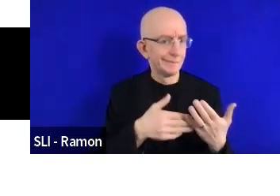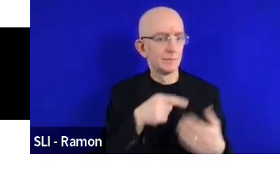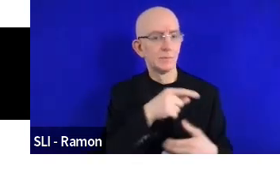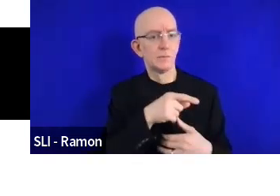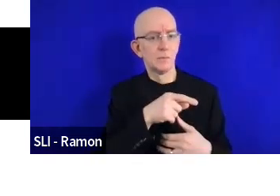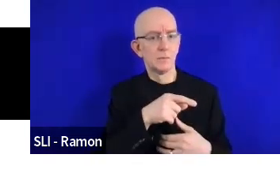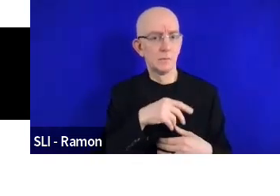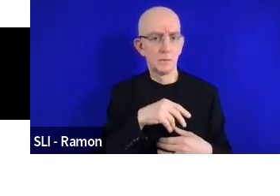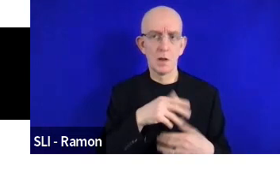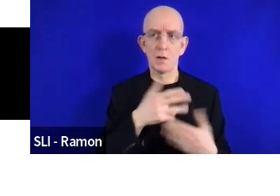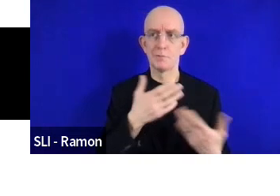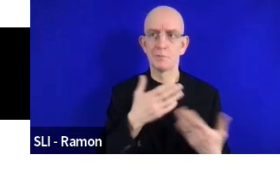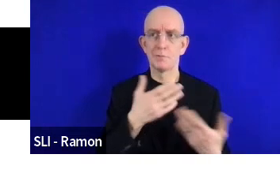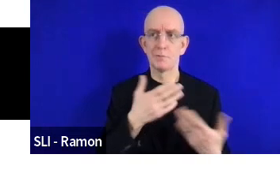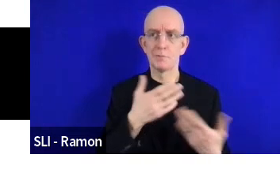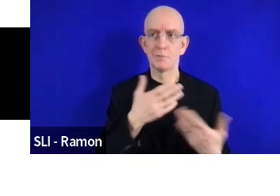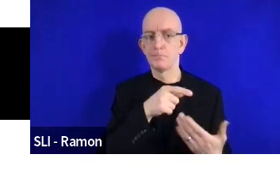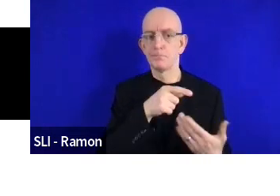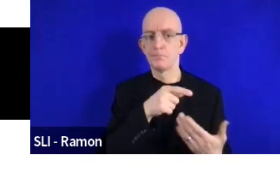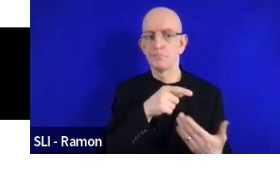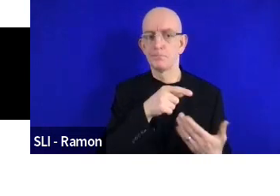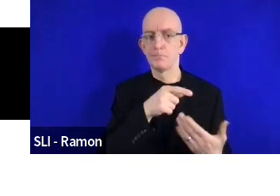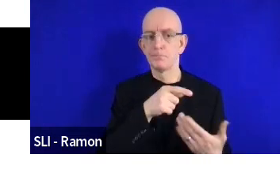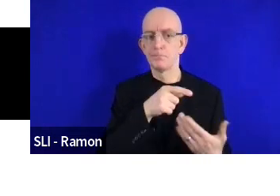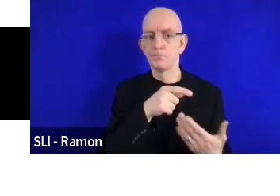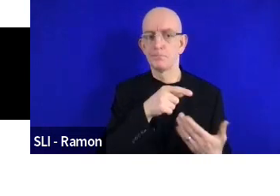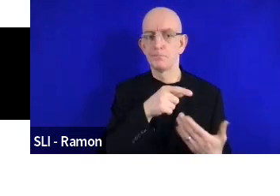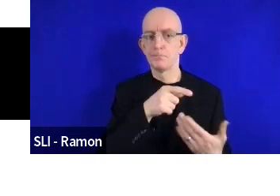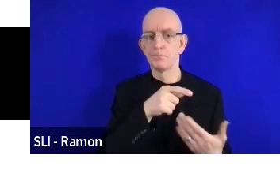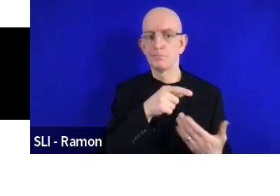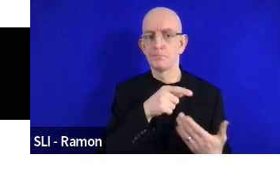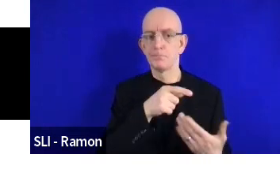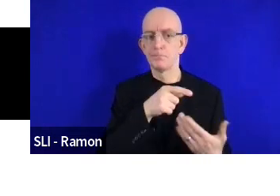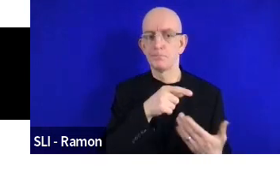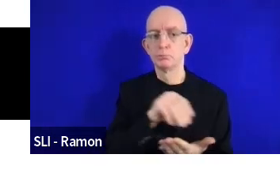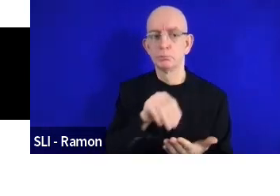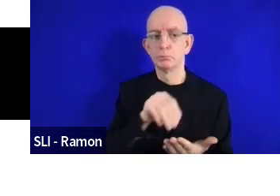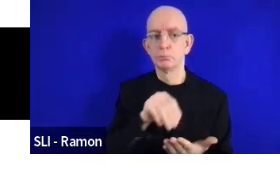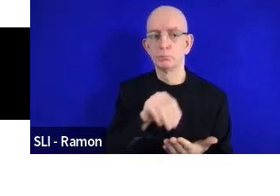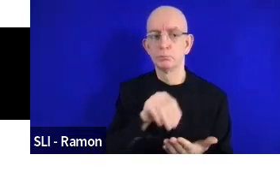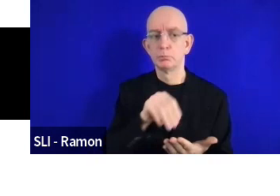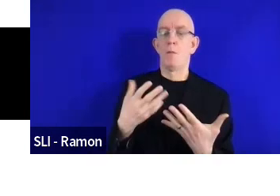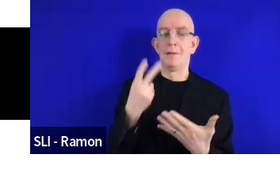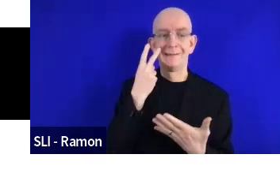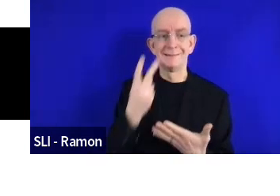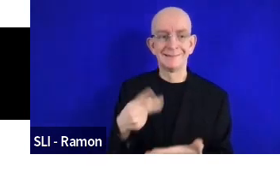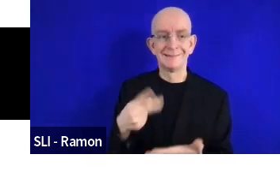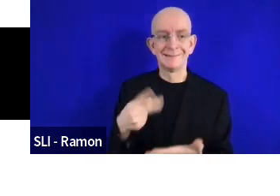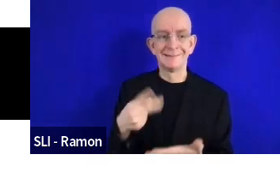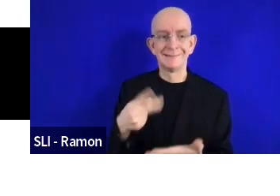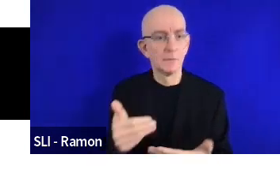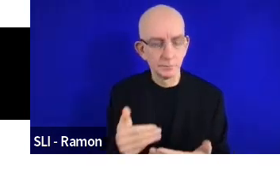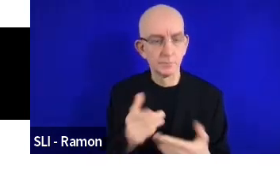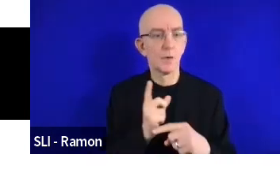And also, even though older people account for a majority of people